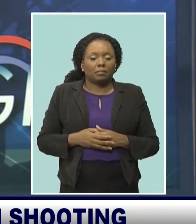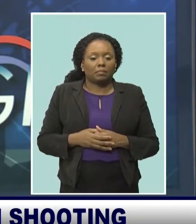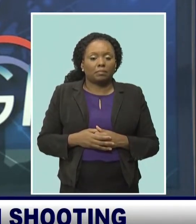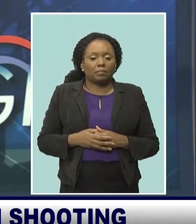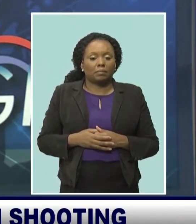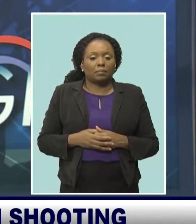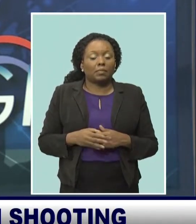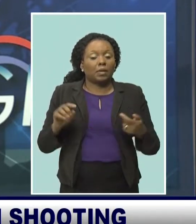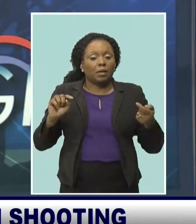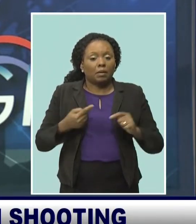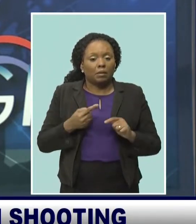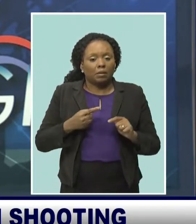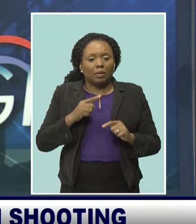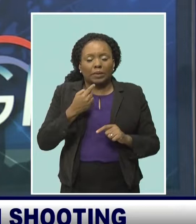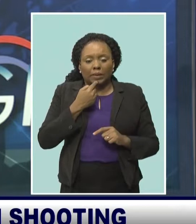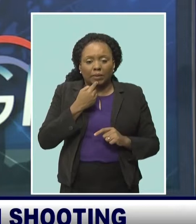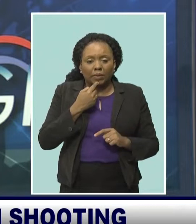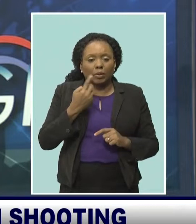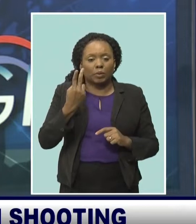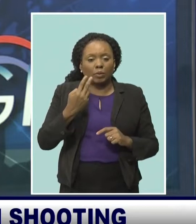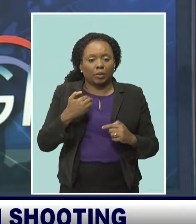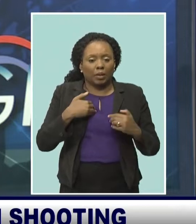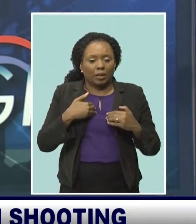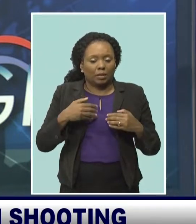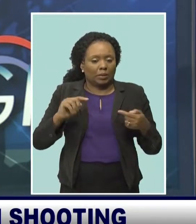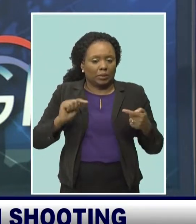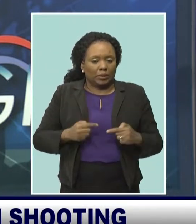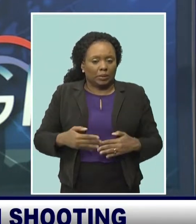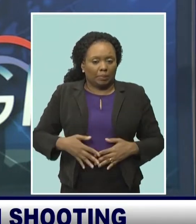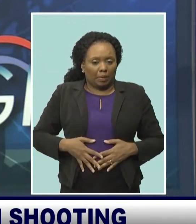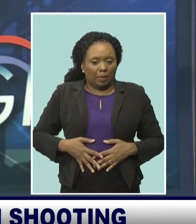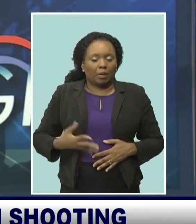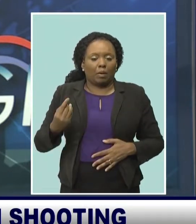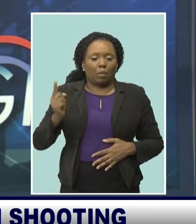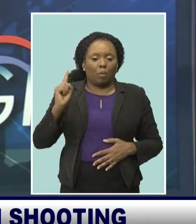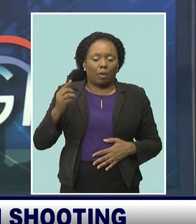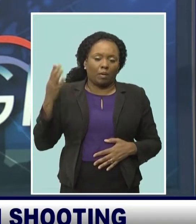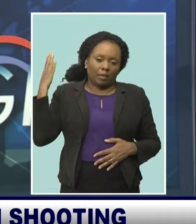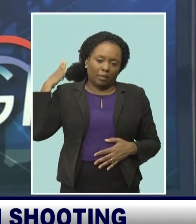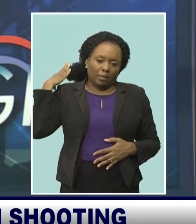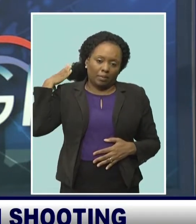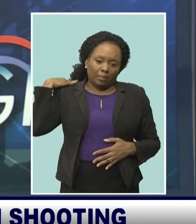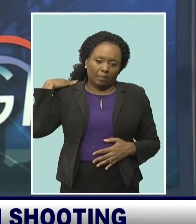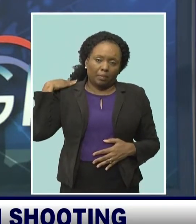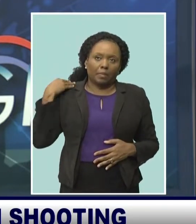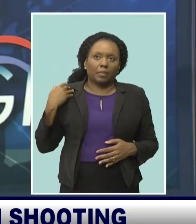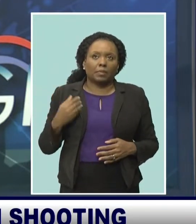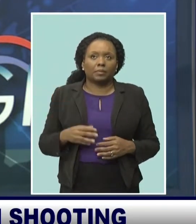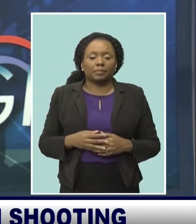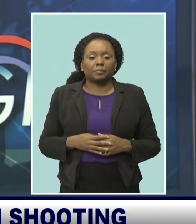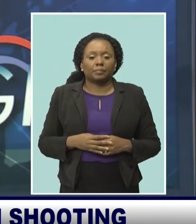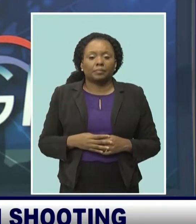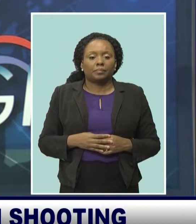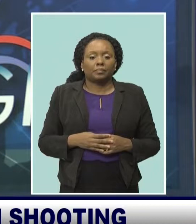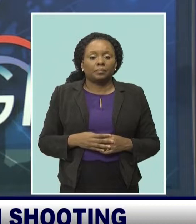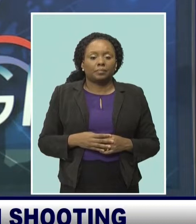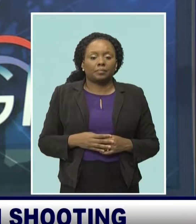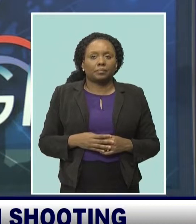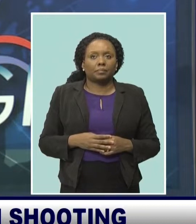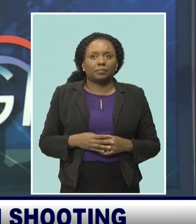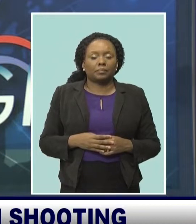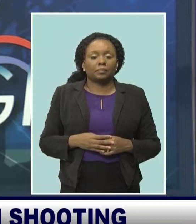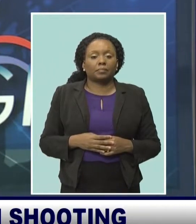injuries are said to be critical, with 2 of them sustaining gunshot wounds to their abdomens and 1 of them to his back.